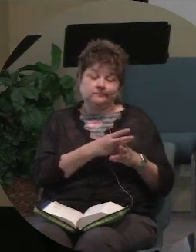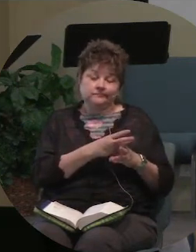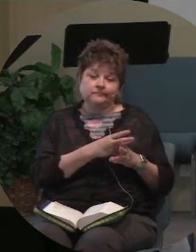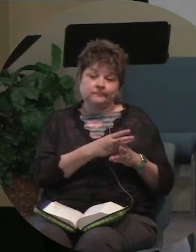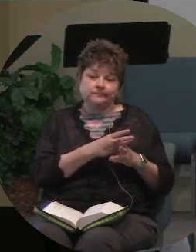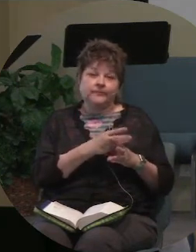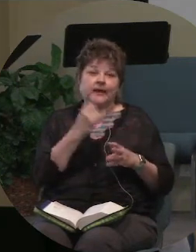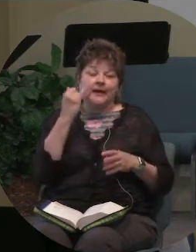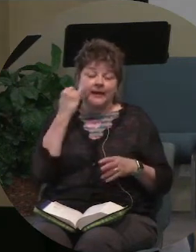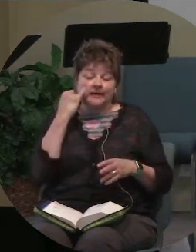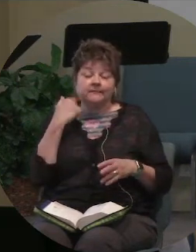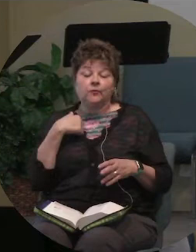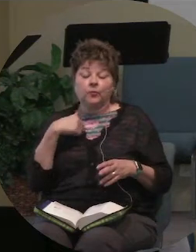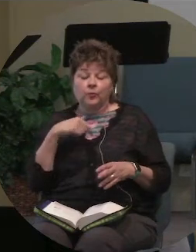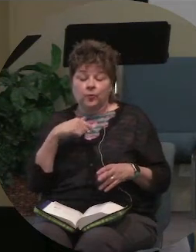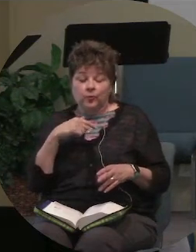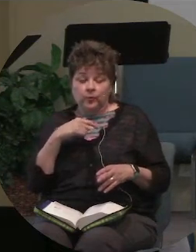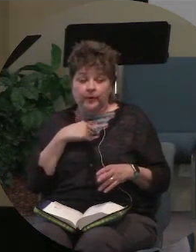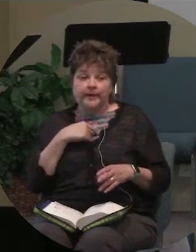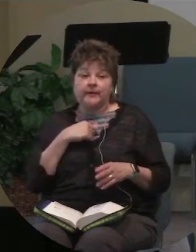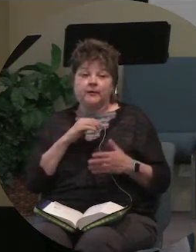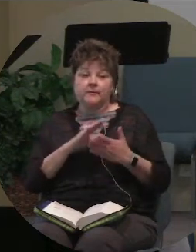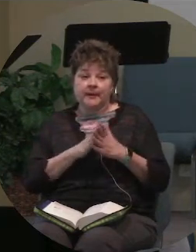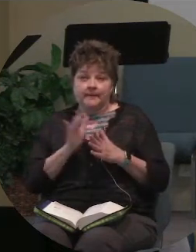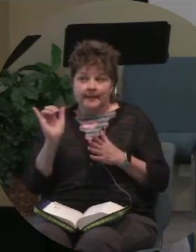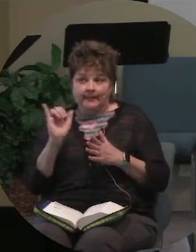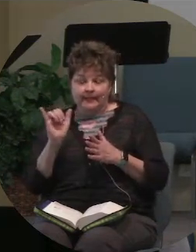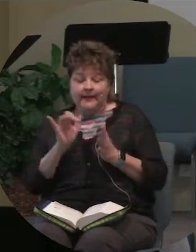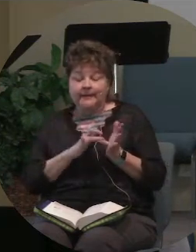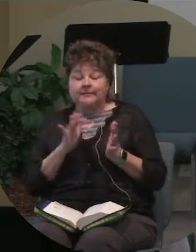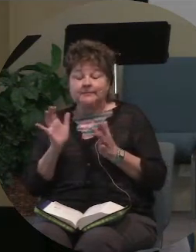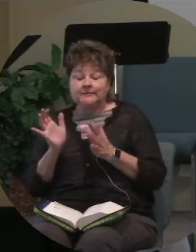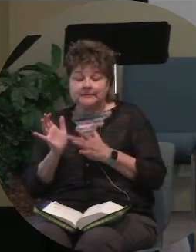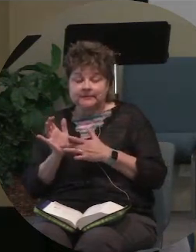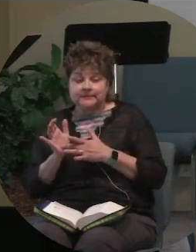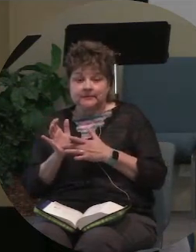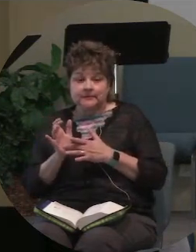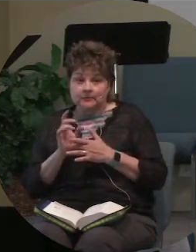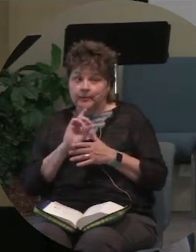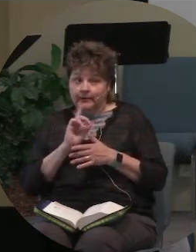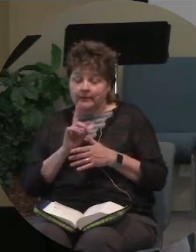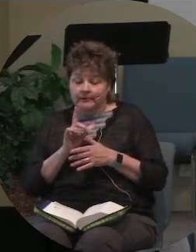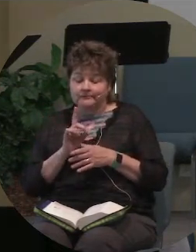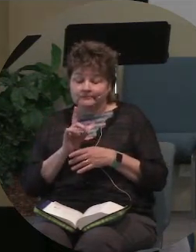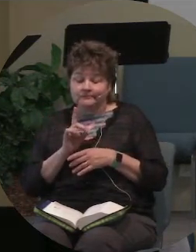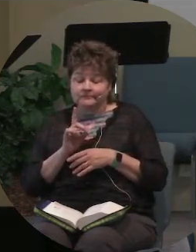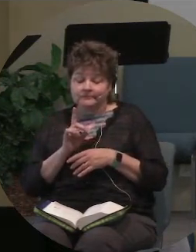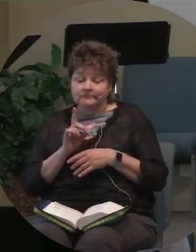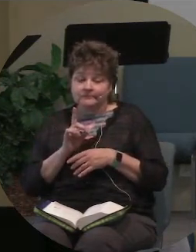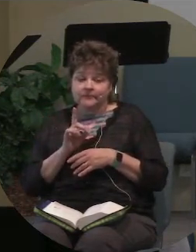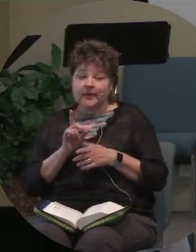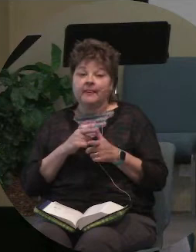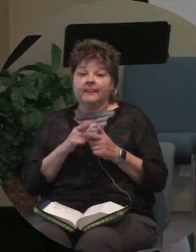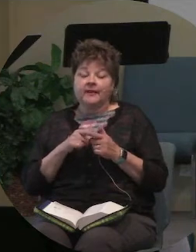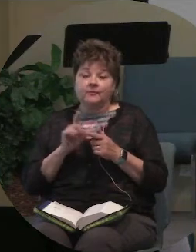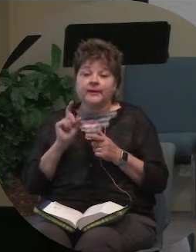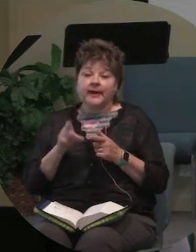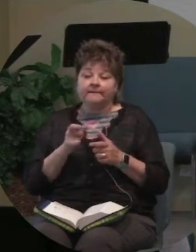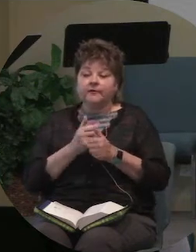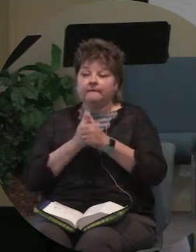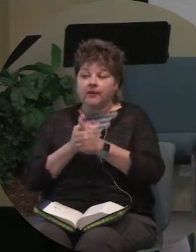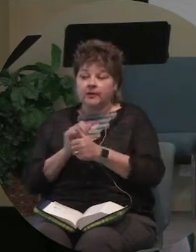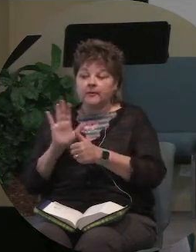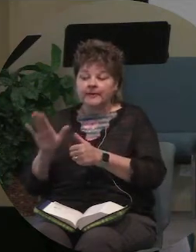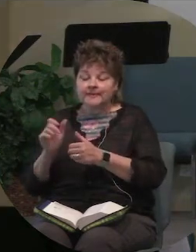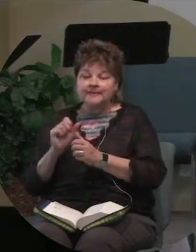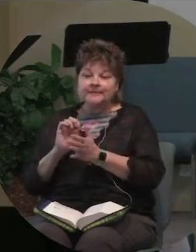And if we're to be like Jesus, and we are, then we have to follow his